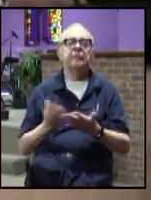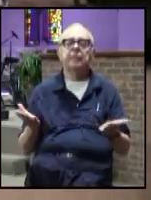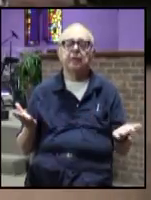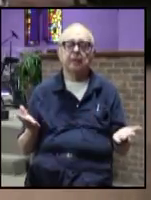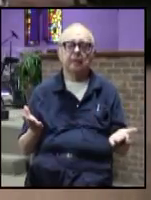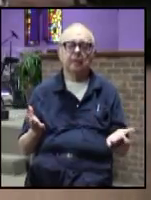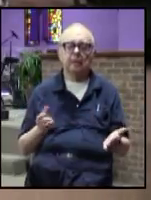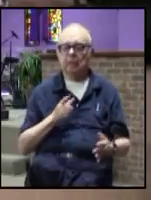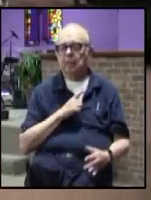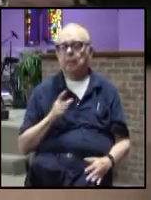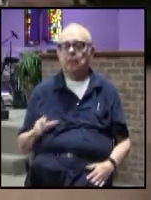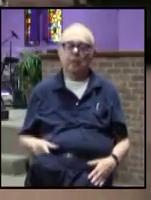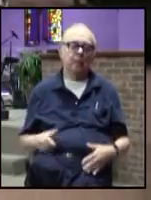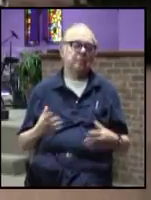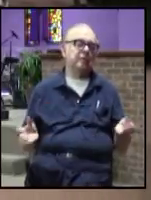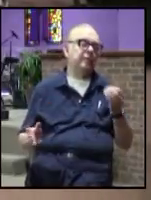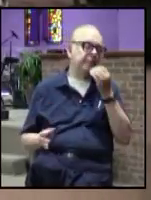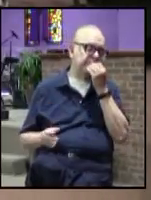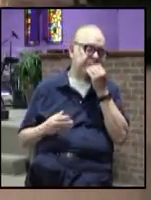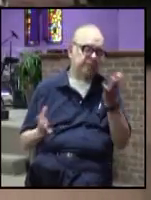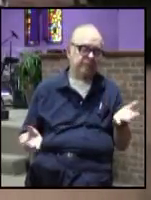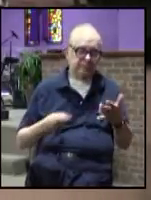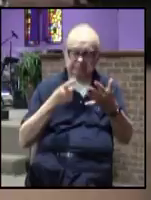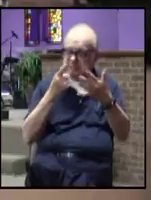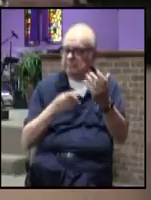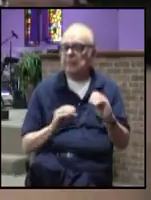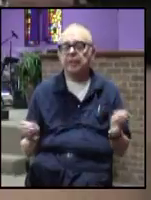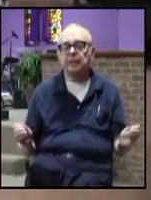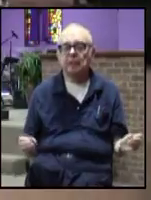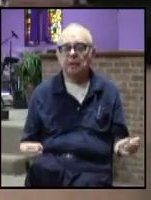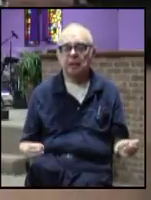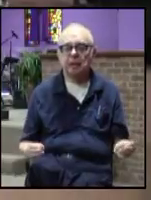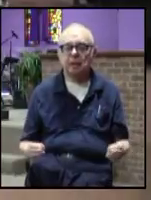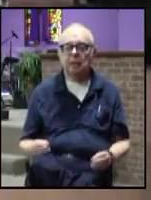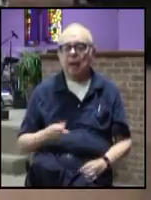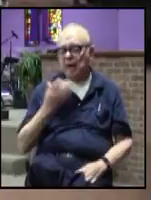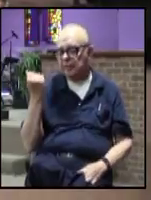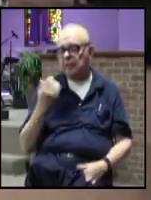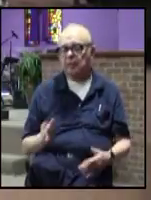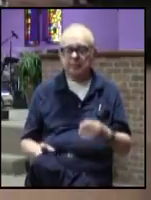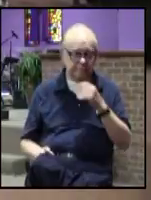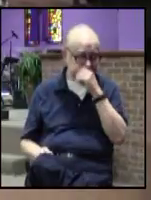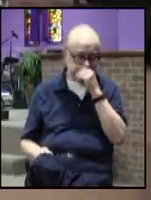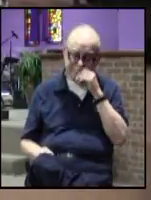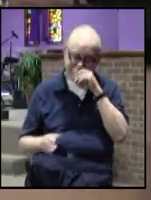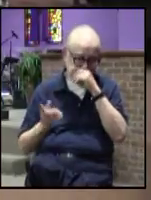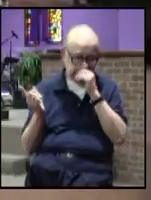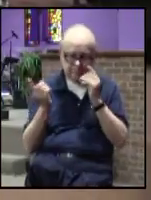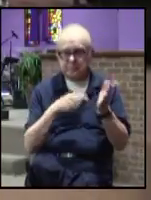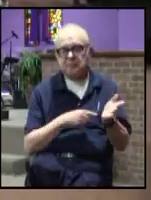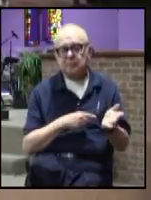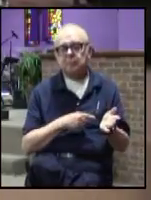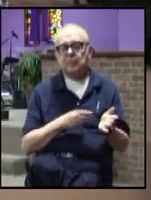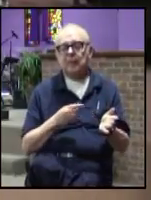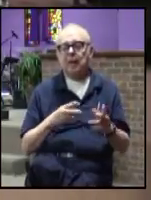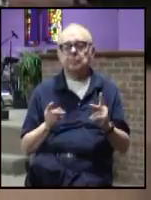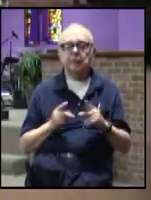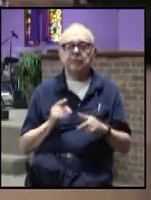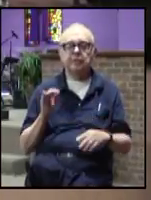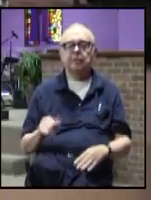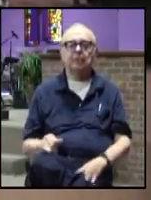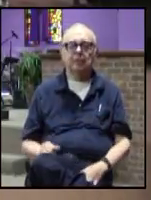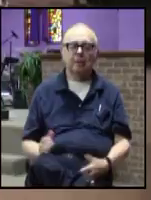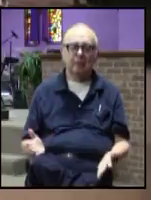about everything. Lord, there's no food, there's no this, there's no that. I mean, it's hot out here. We'd be better off back there. At least we had a place